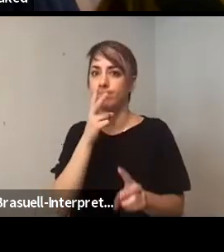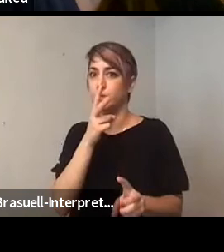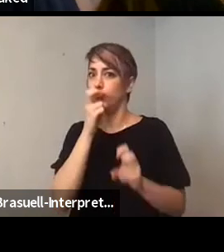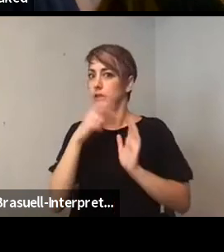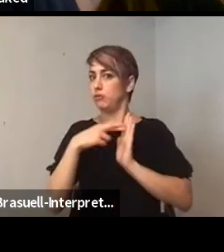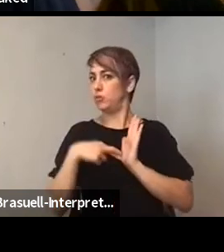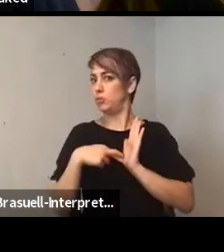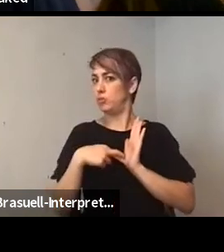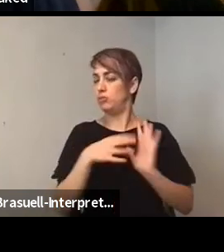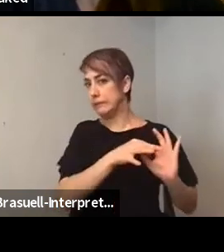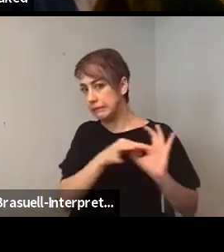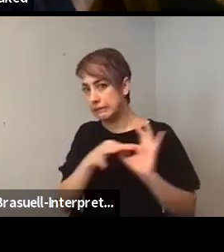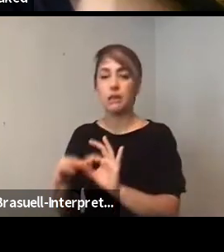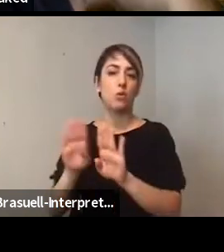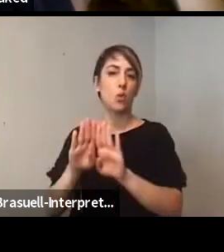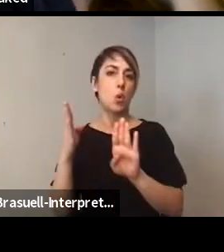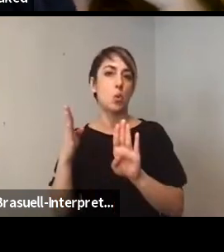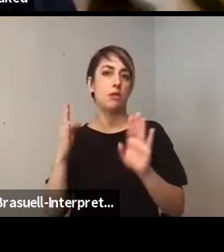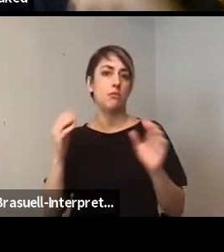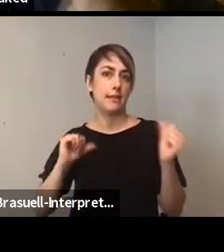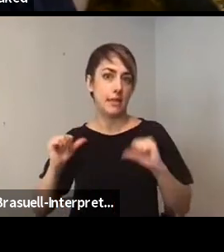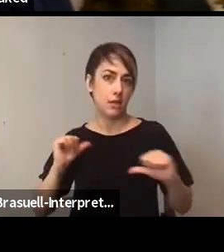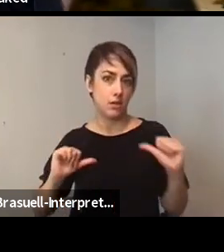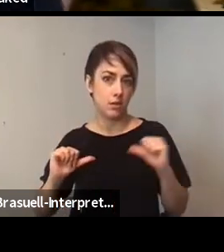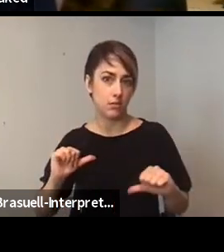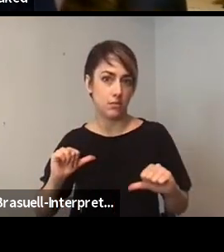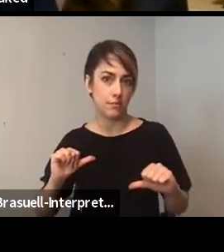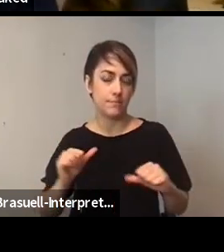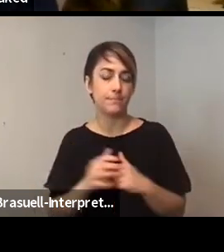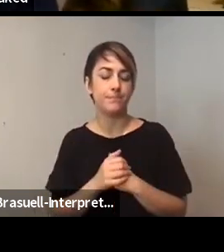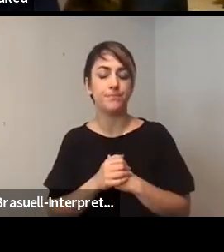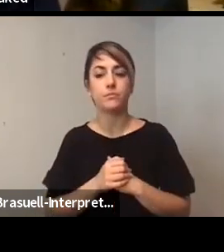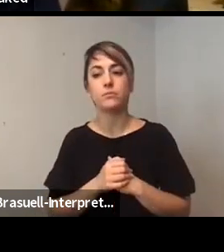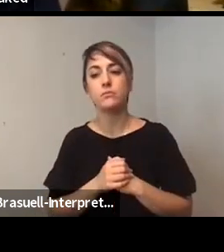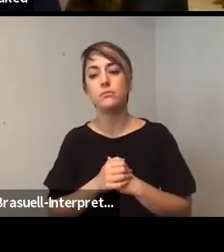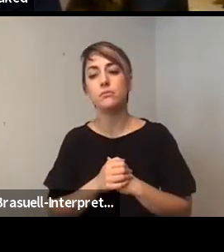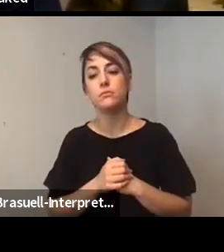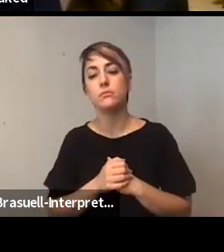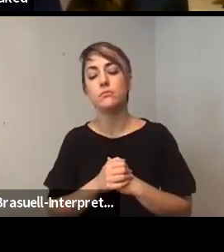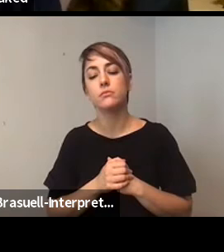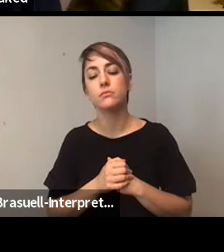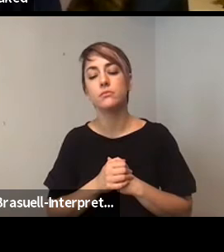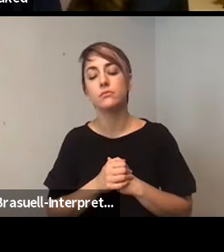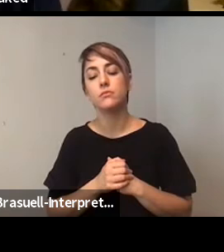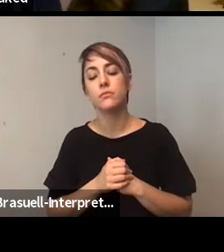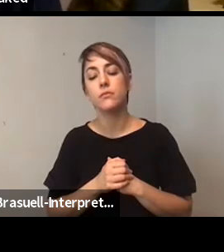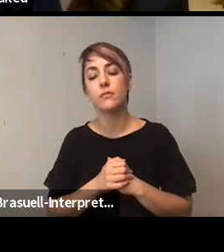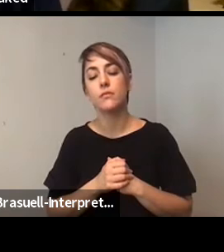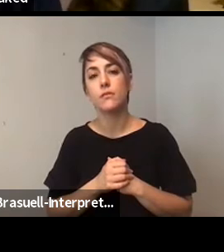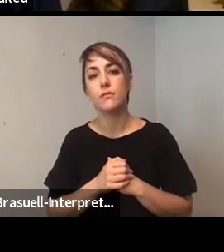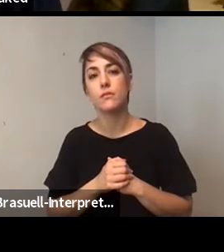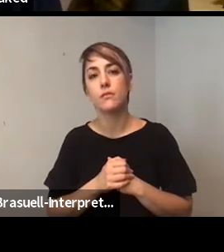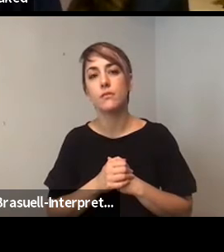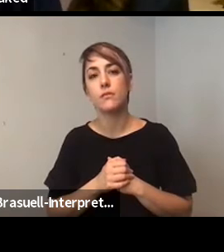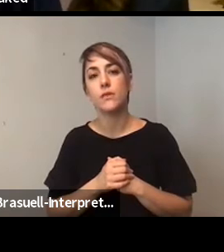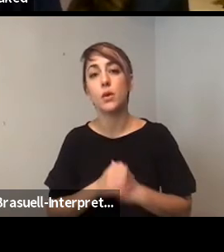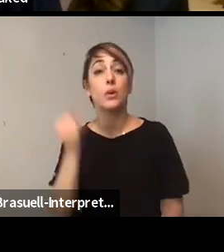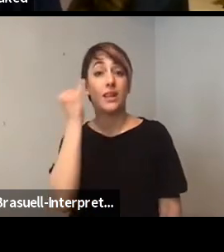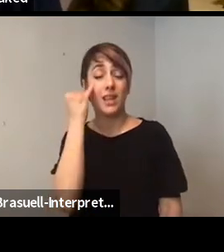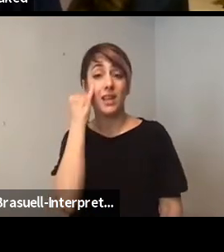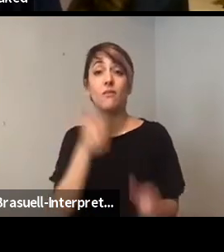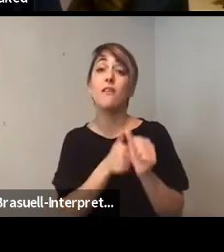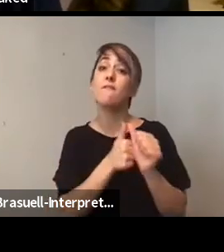that governments showed us. And if we can do that, we are allowed to open. So for